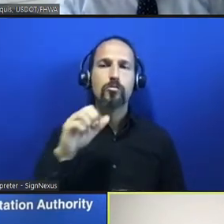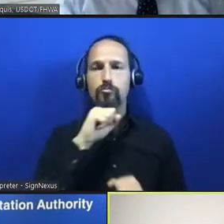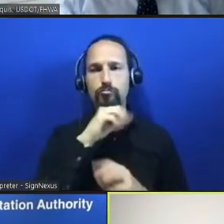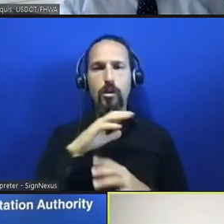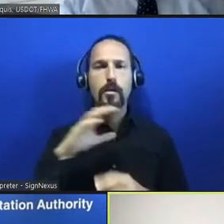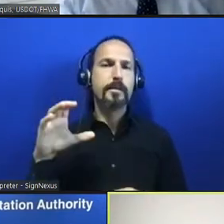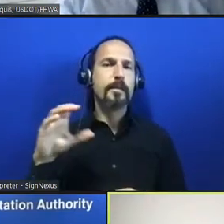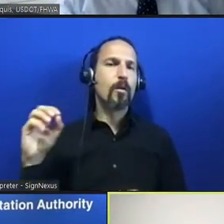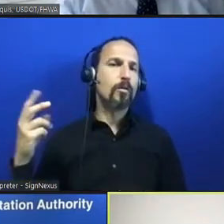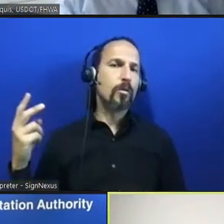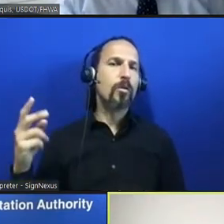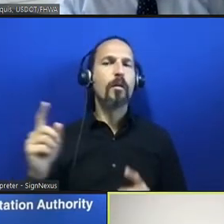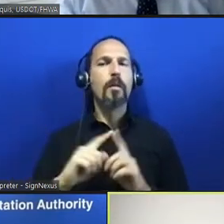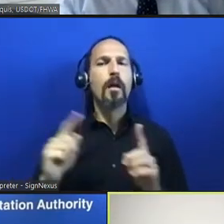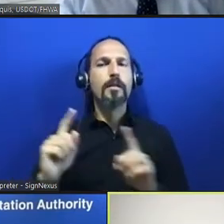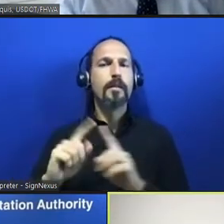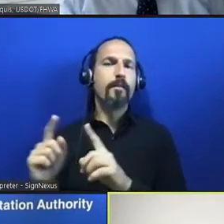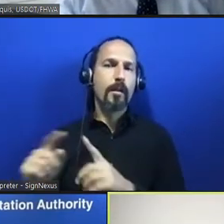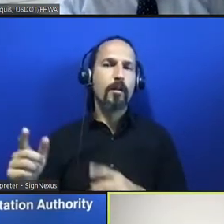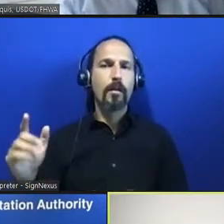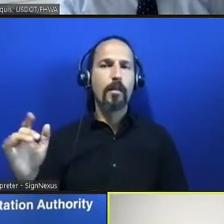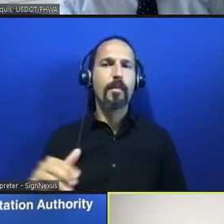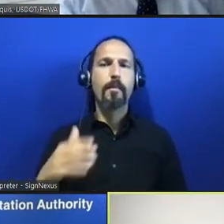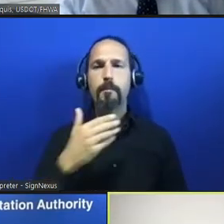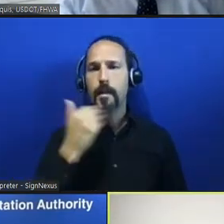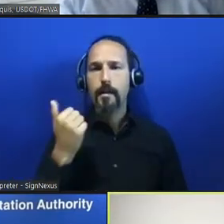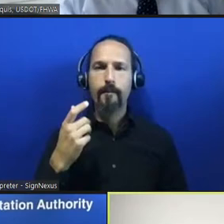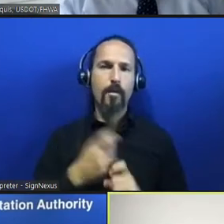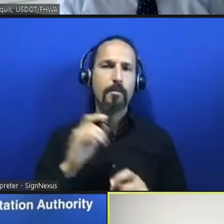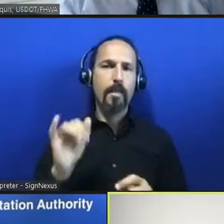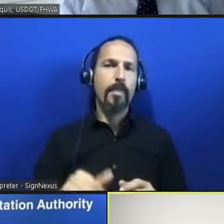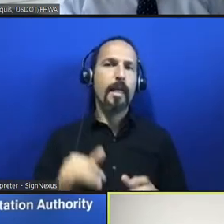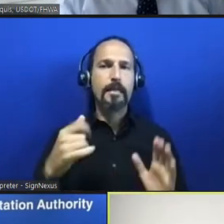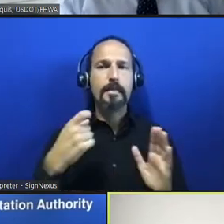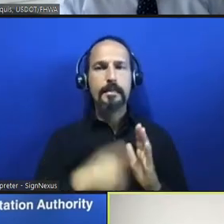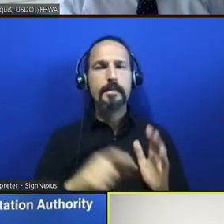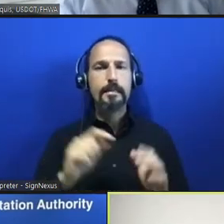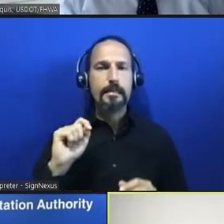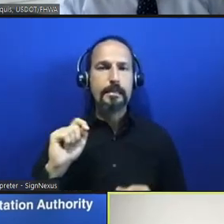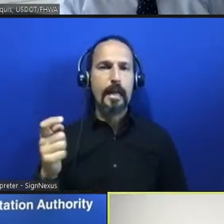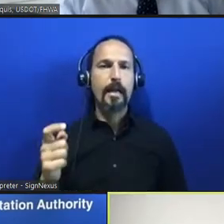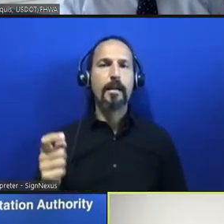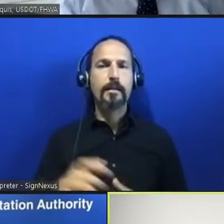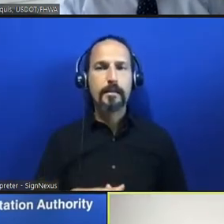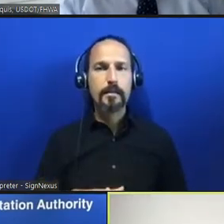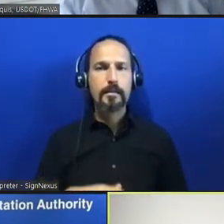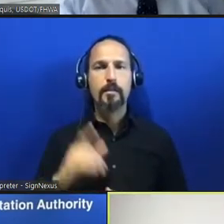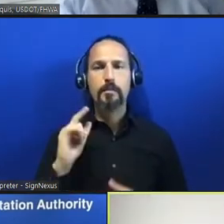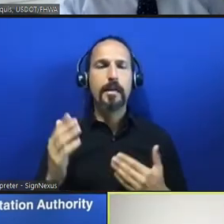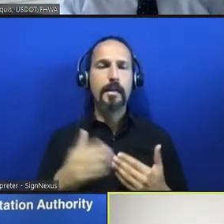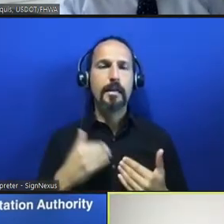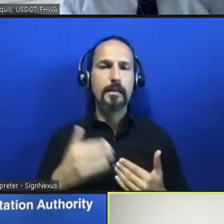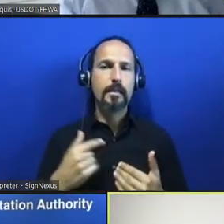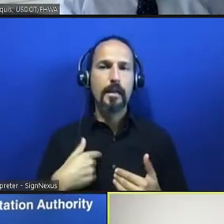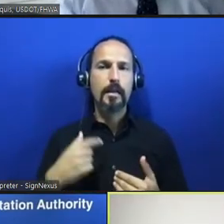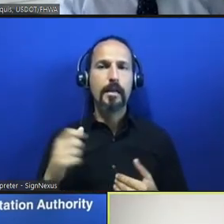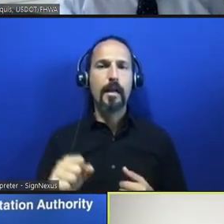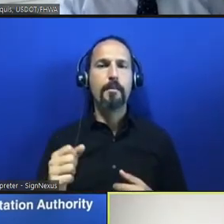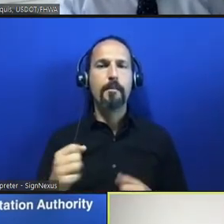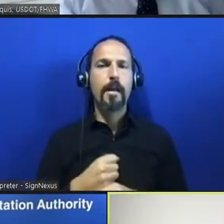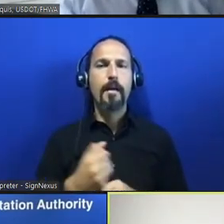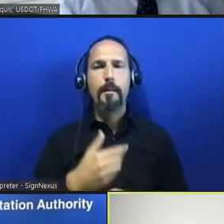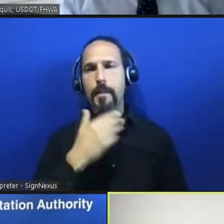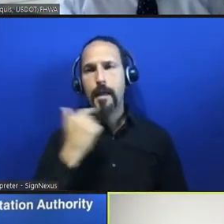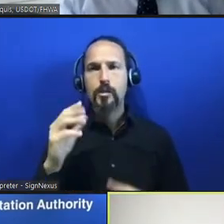every other motor Transportation gets better from this tax and so that'll make it even easier for me to make a better decision